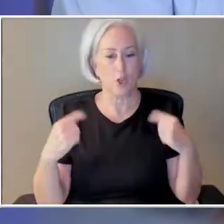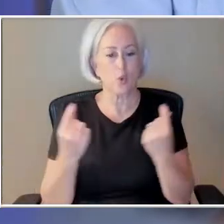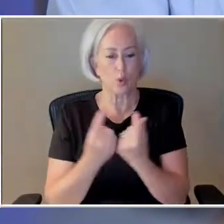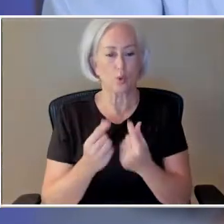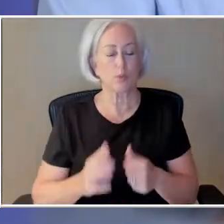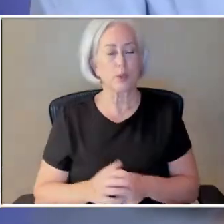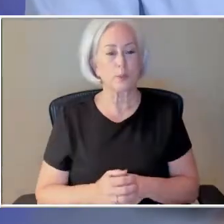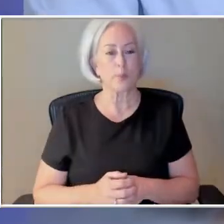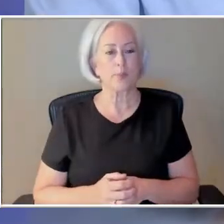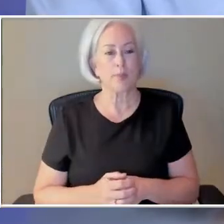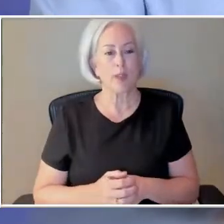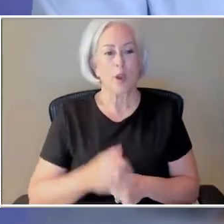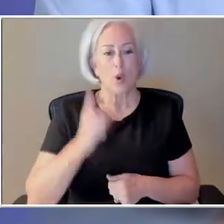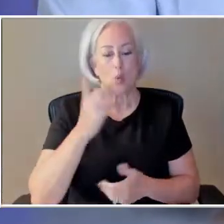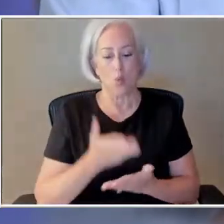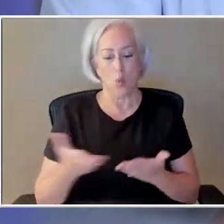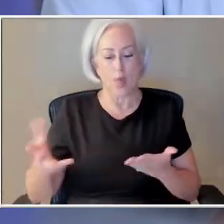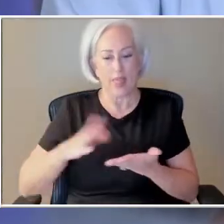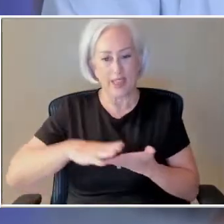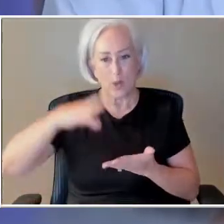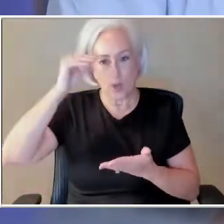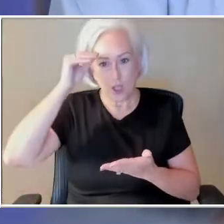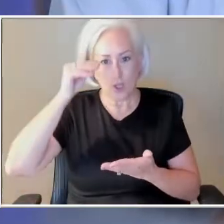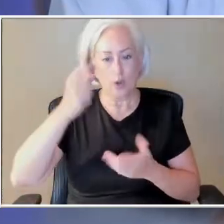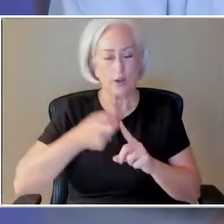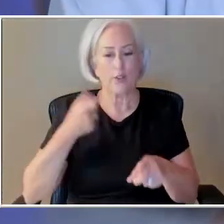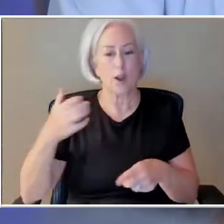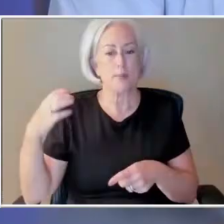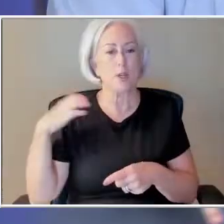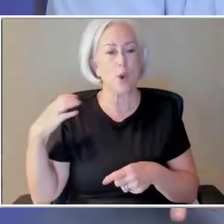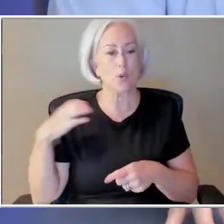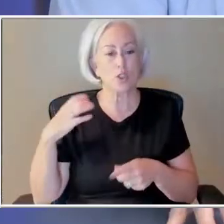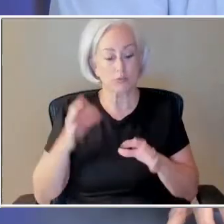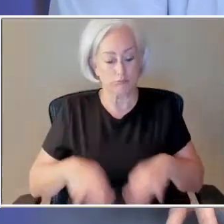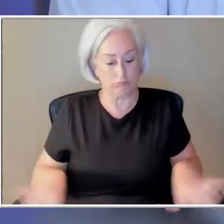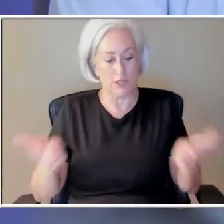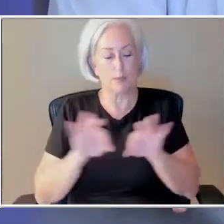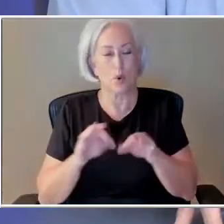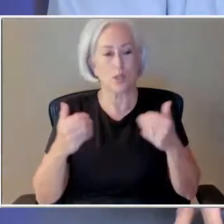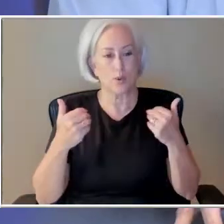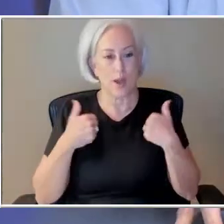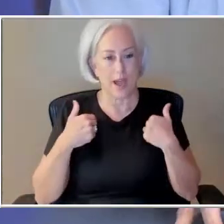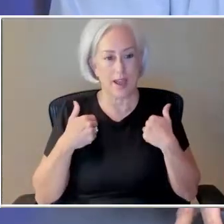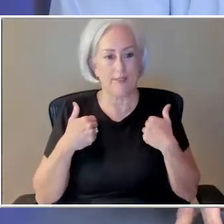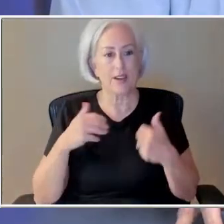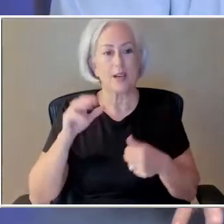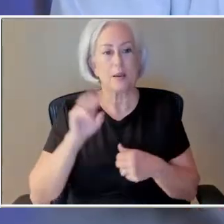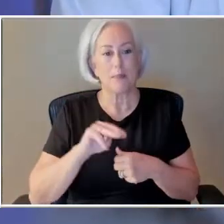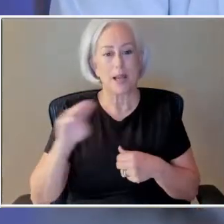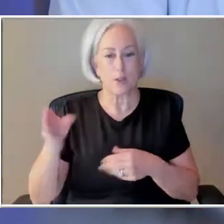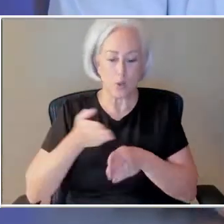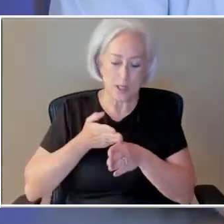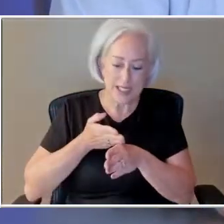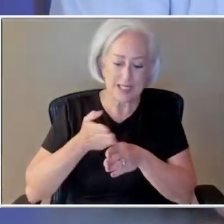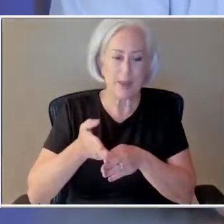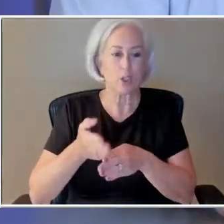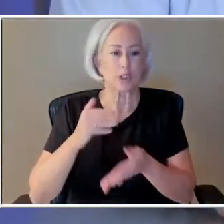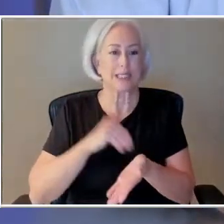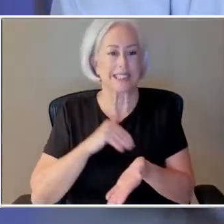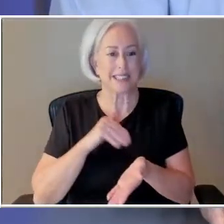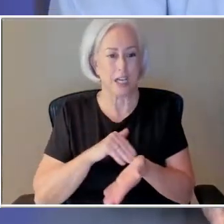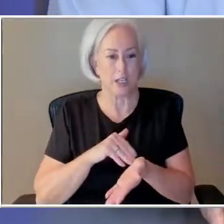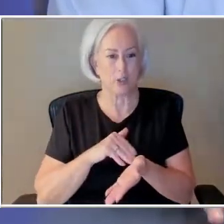one of the things that we learned as coaches was that it's important to have a myeloma specialist. And